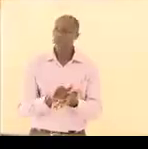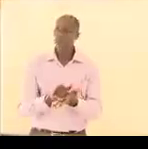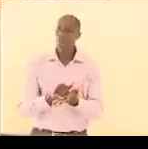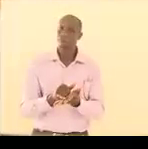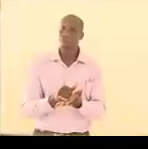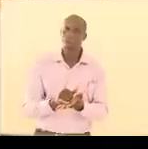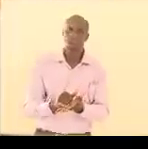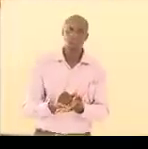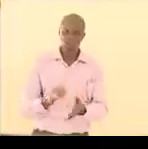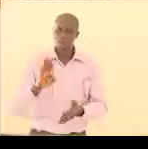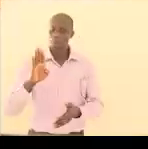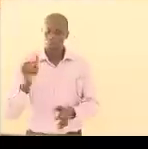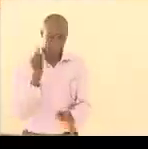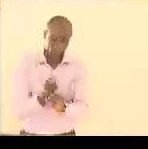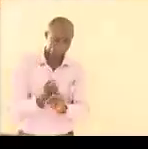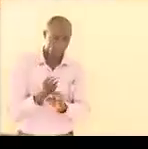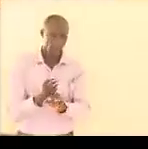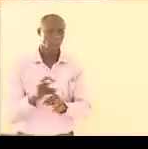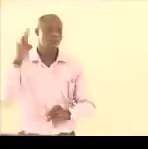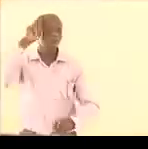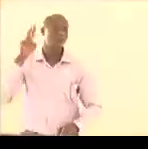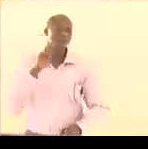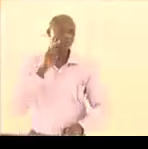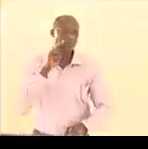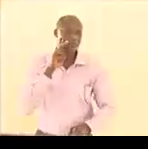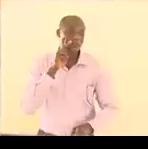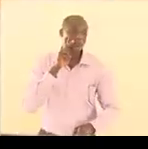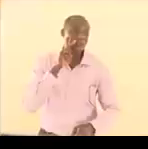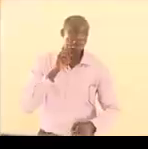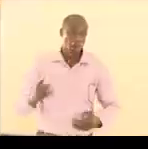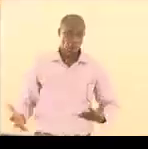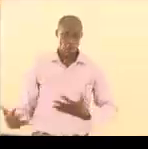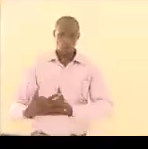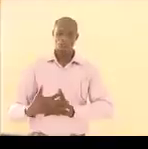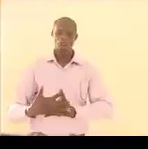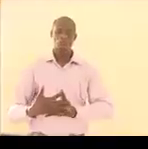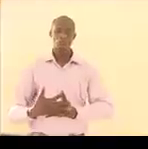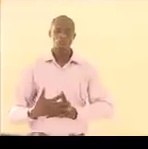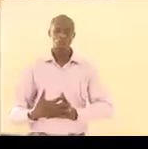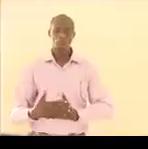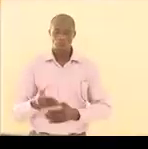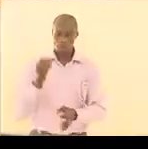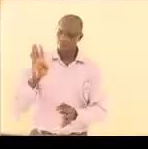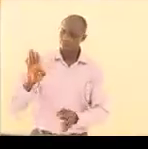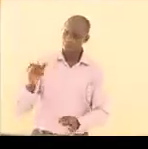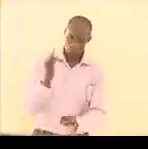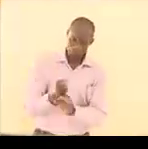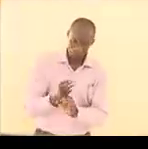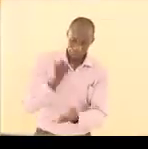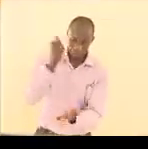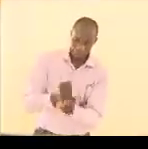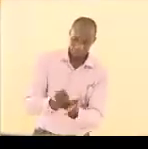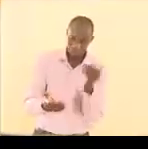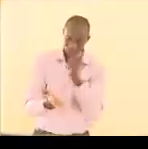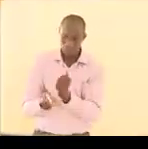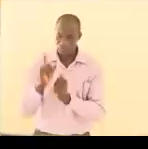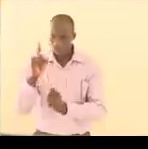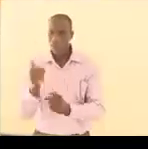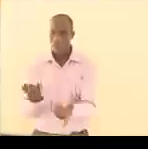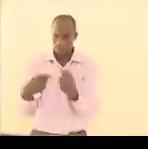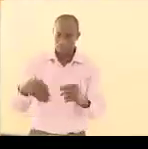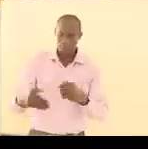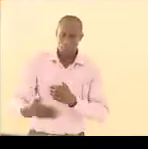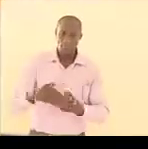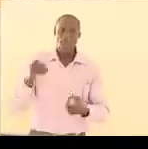a virgin conceived the Son of God, right? By faith, the crucified one came back to